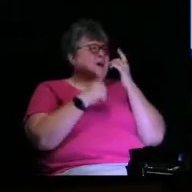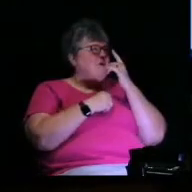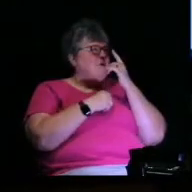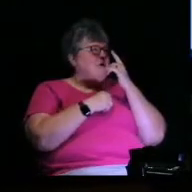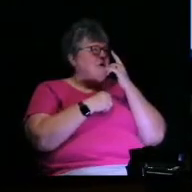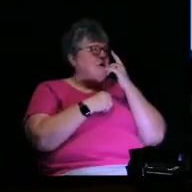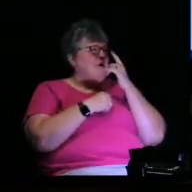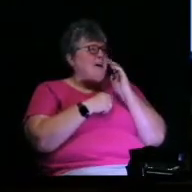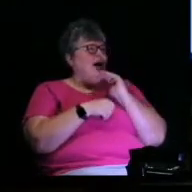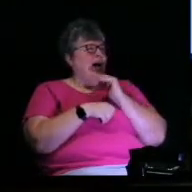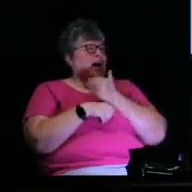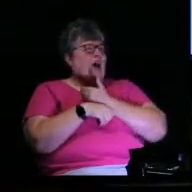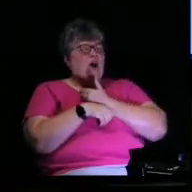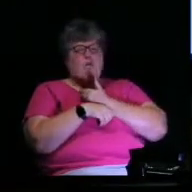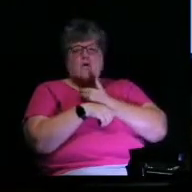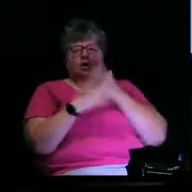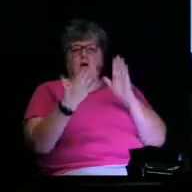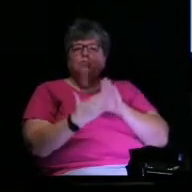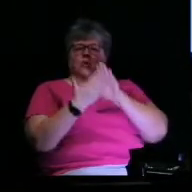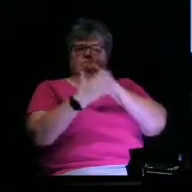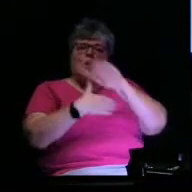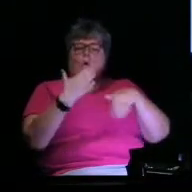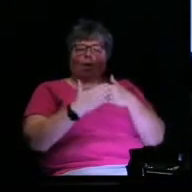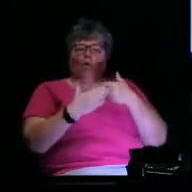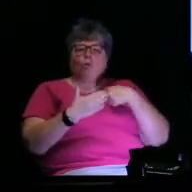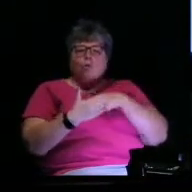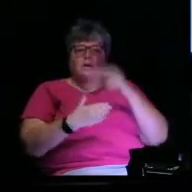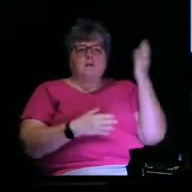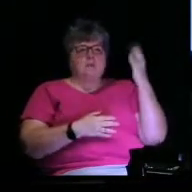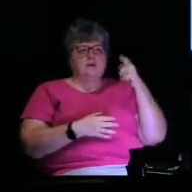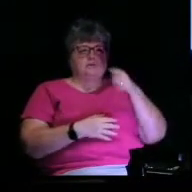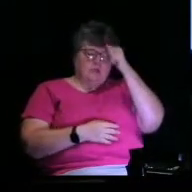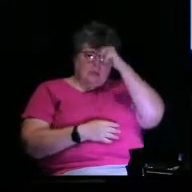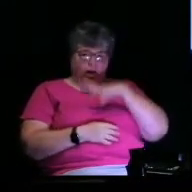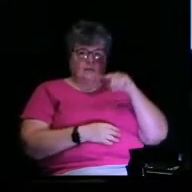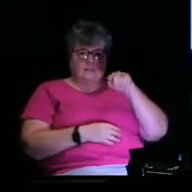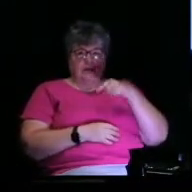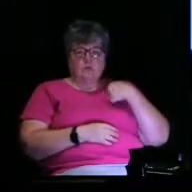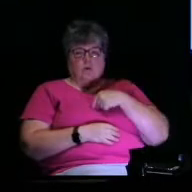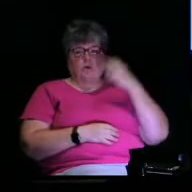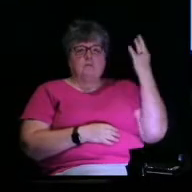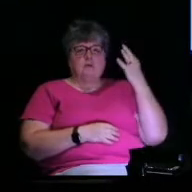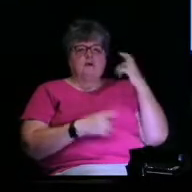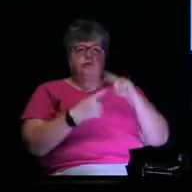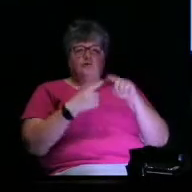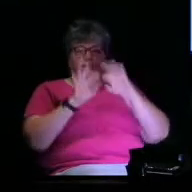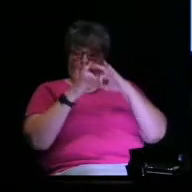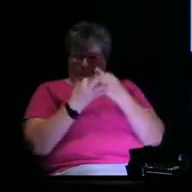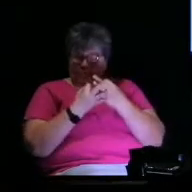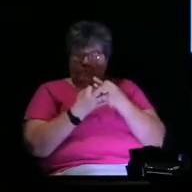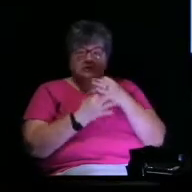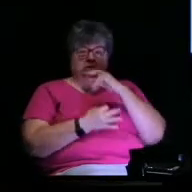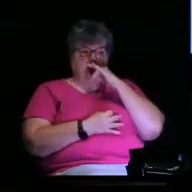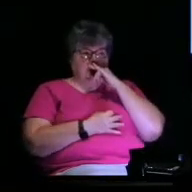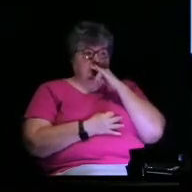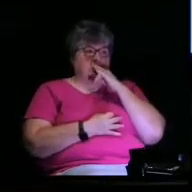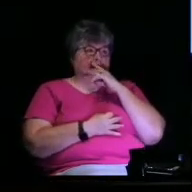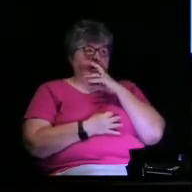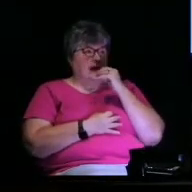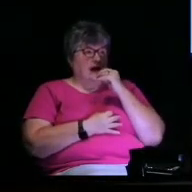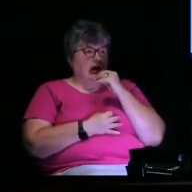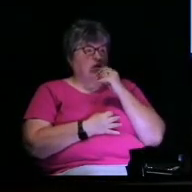So our approach is holistic, all right? We're going to minister to the guys there, all right? We're going to minister to the guys' families and kids, all right? So here's